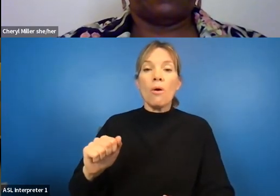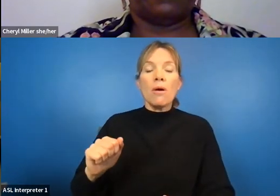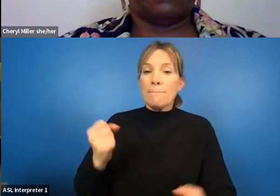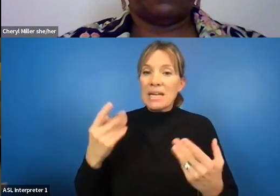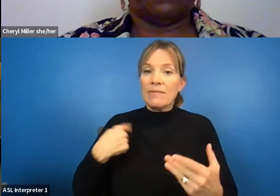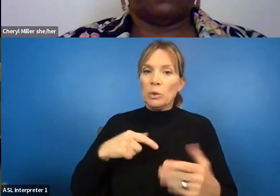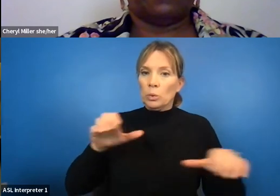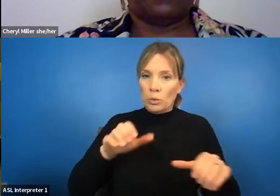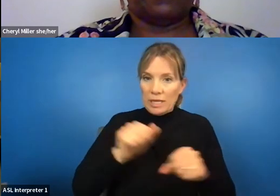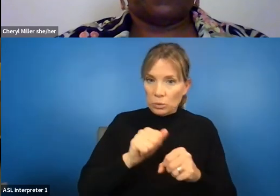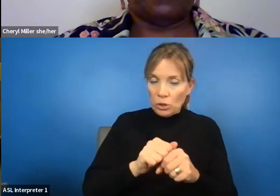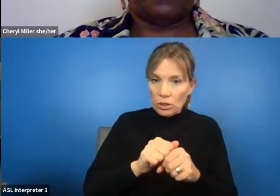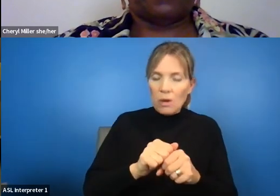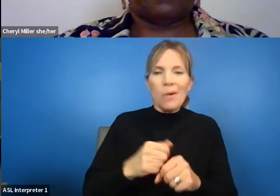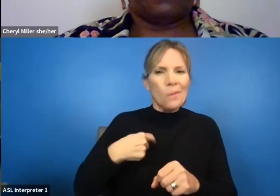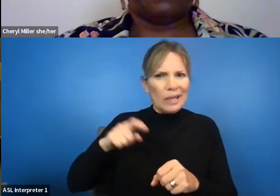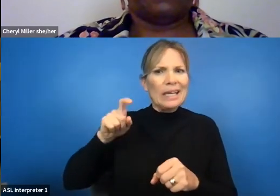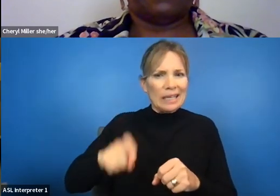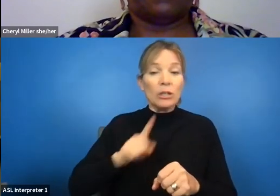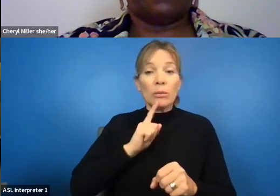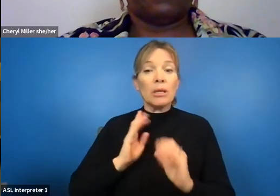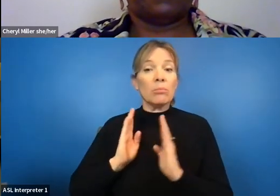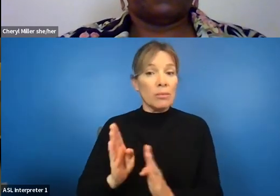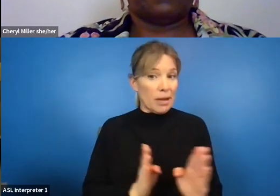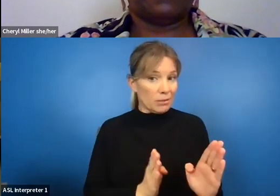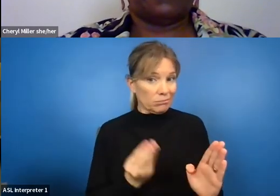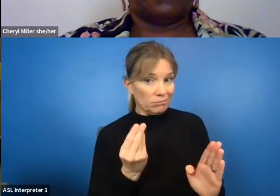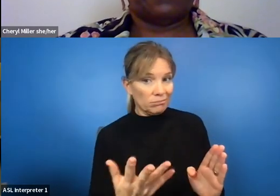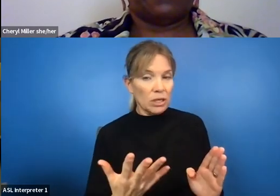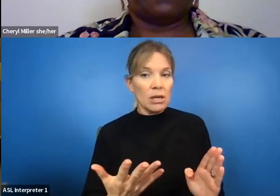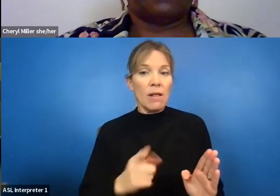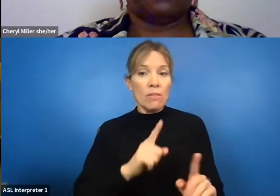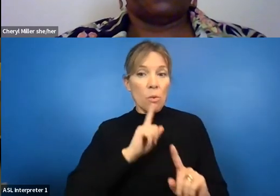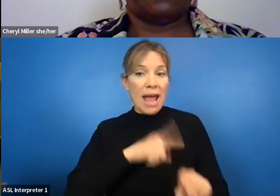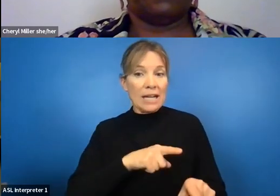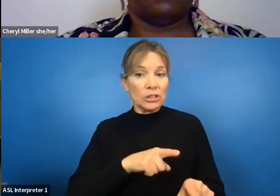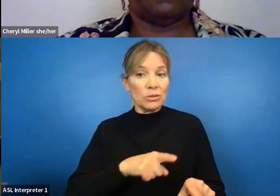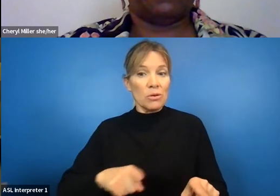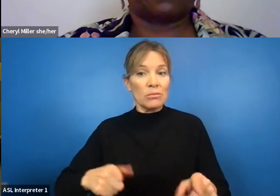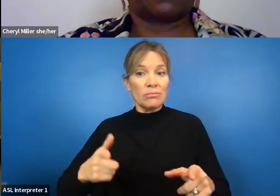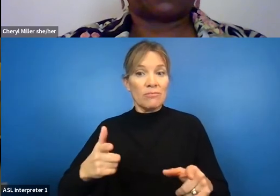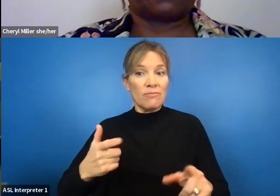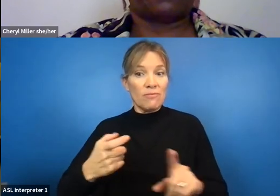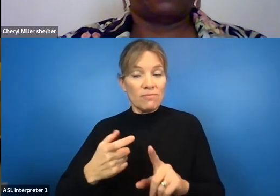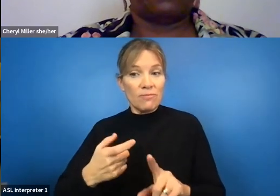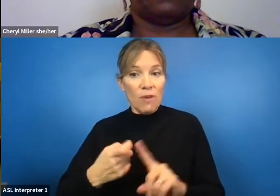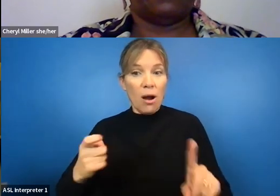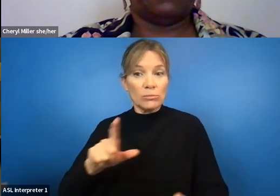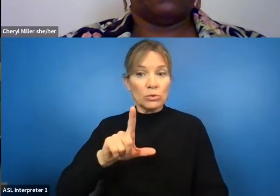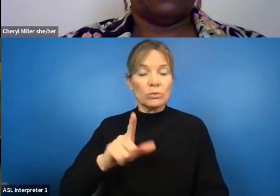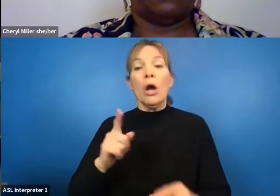this organizing, we need to be prepared that the reactionary response back in